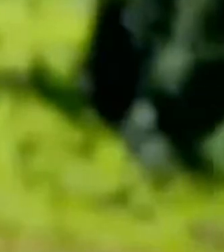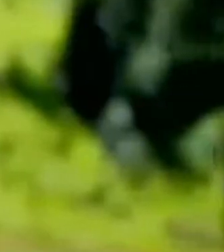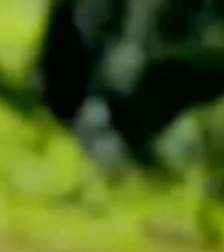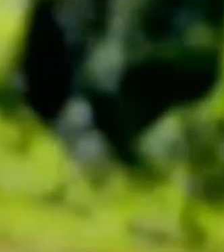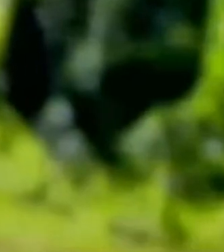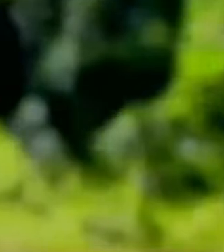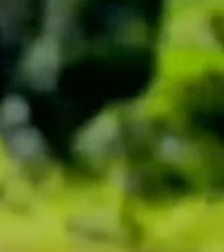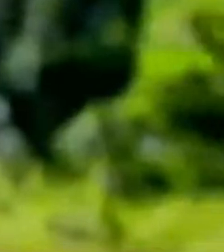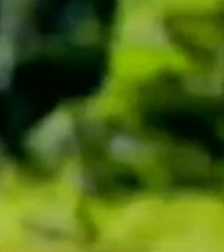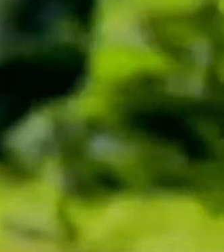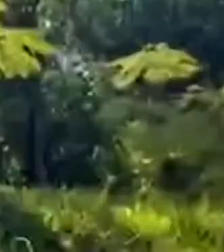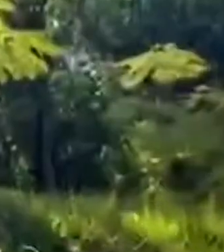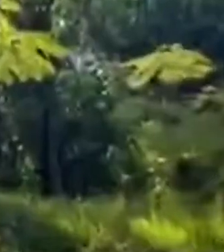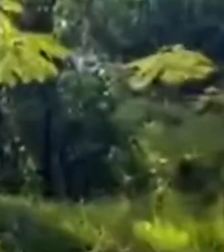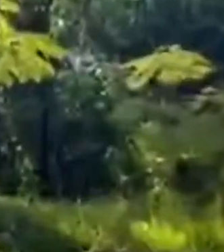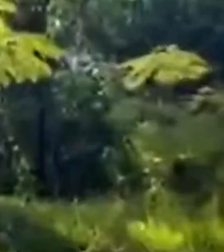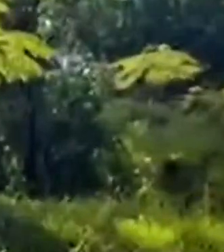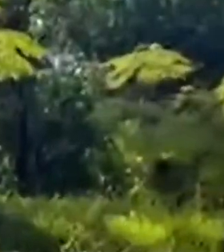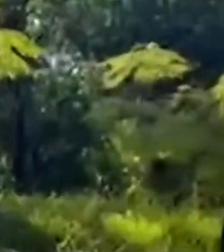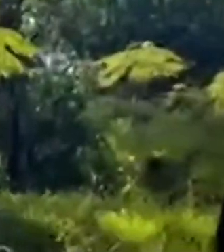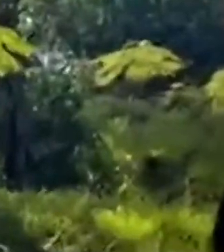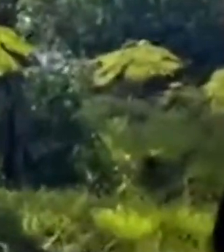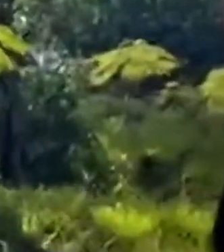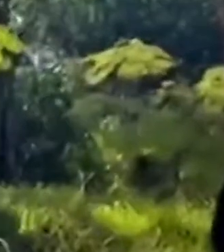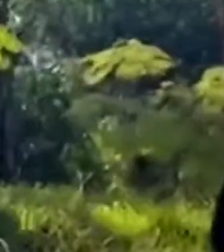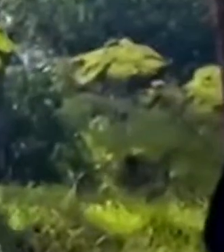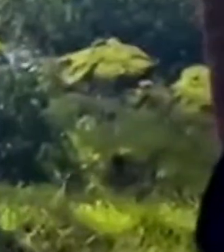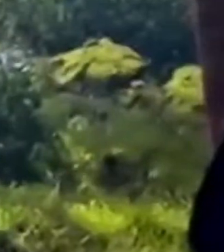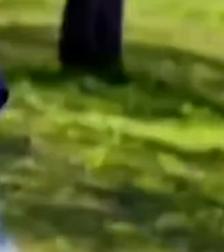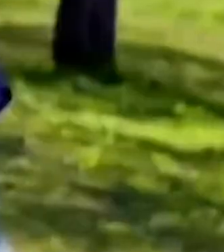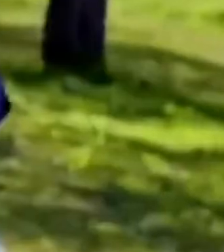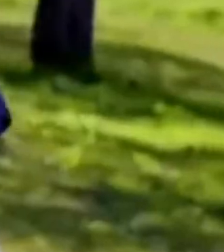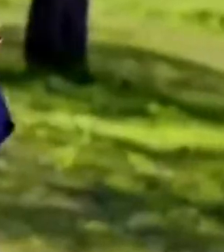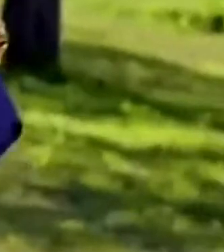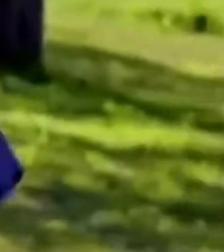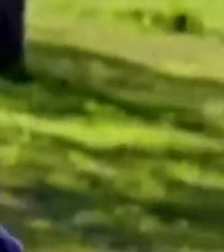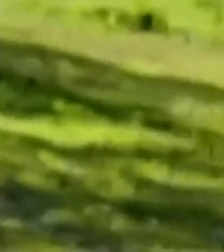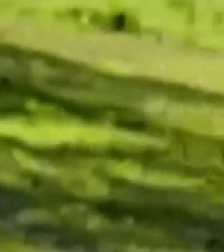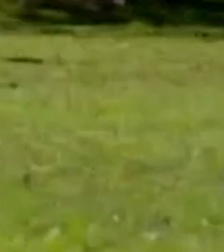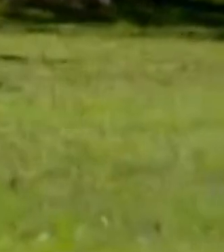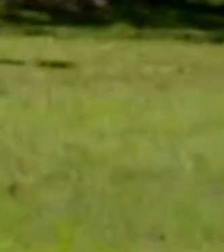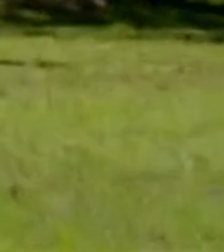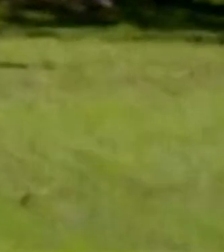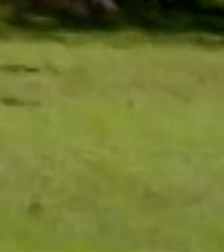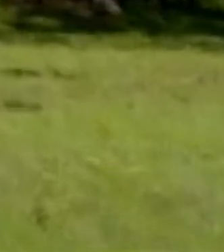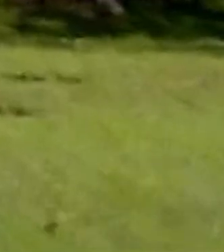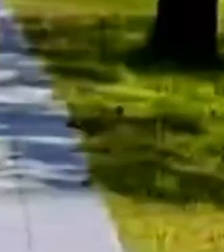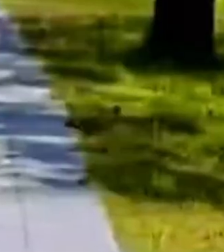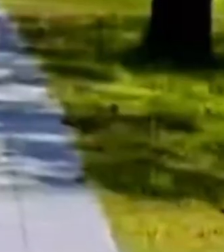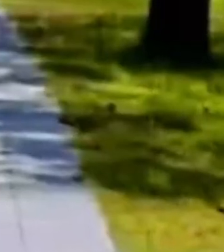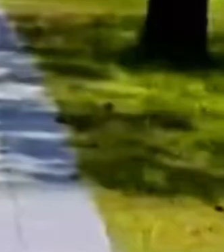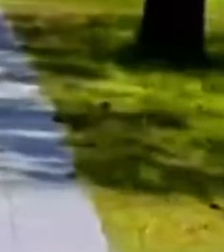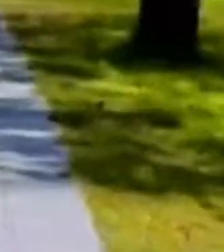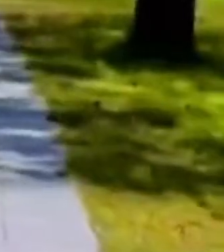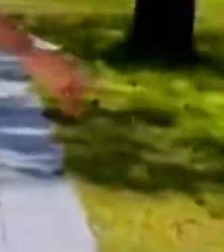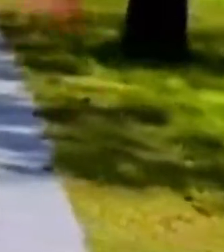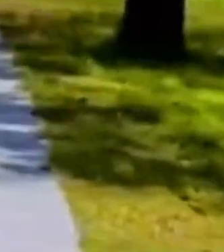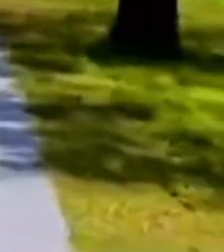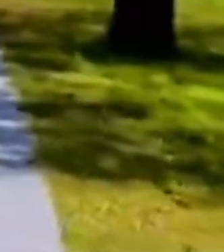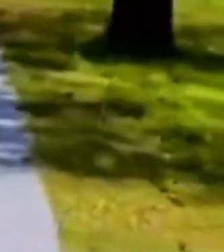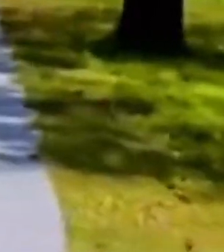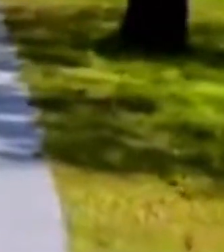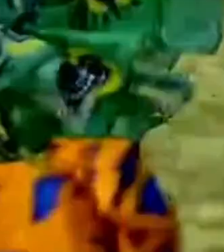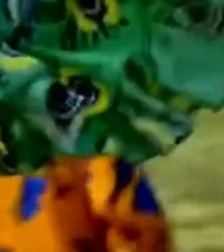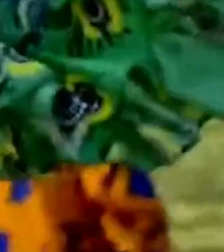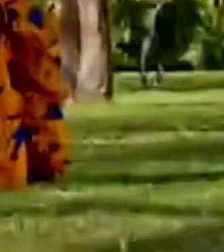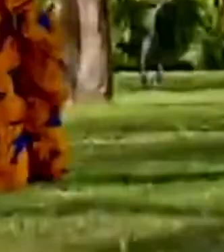mweo Yesu eliwe iyonjimini nako Yesu eliwe